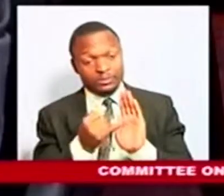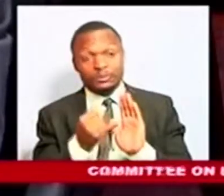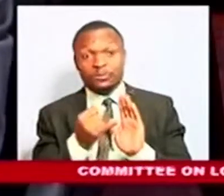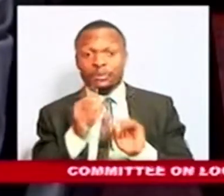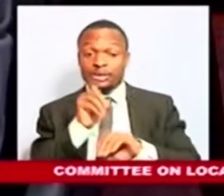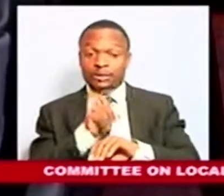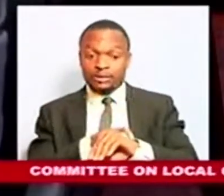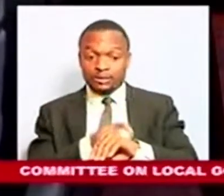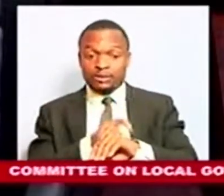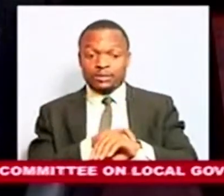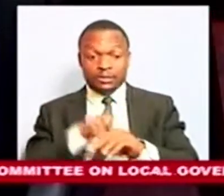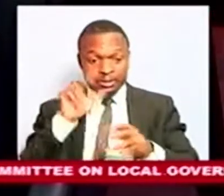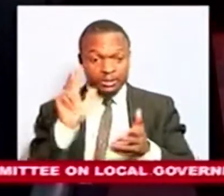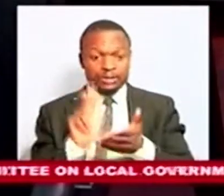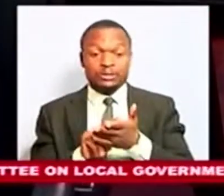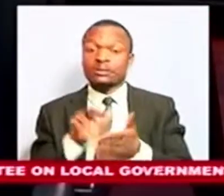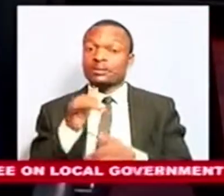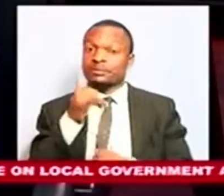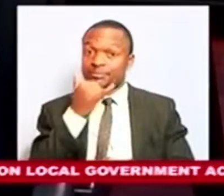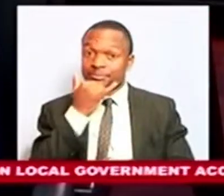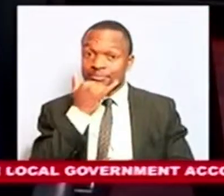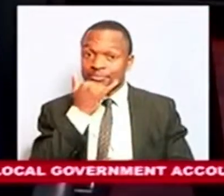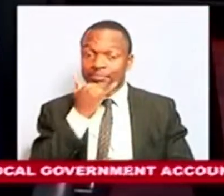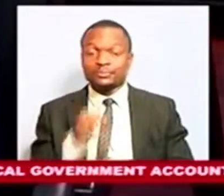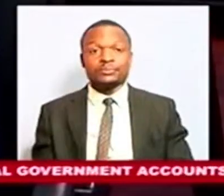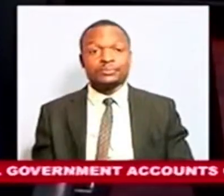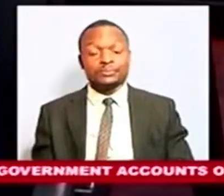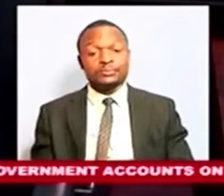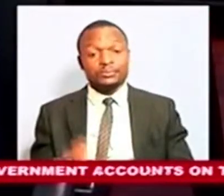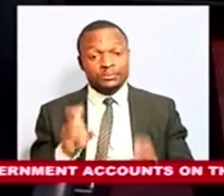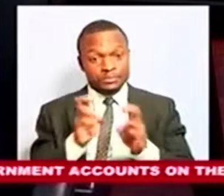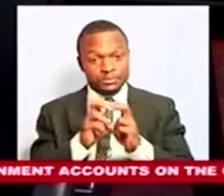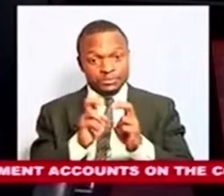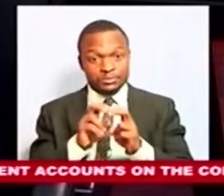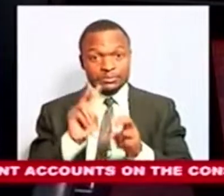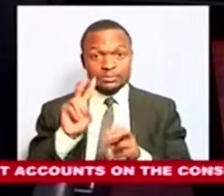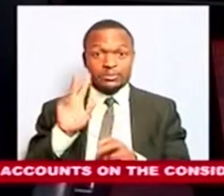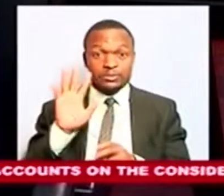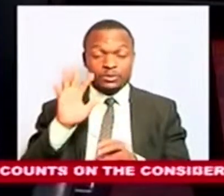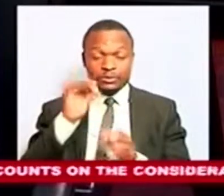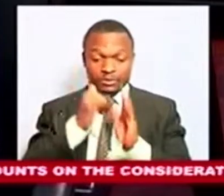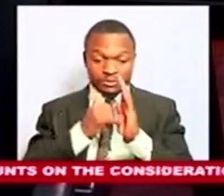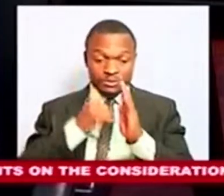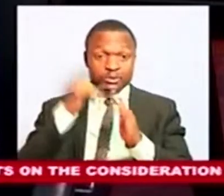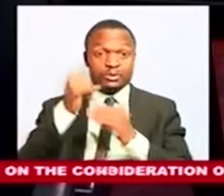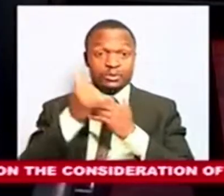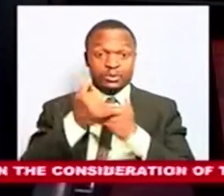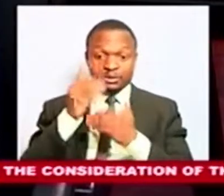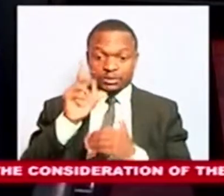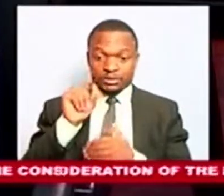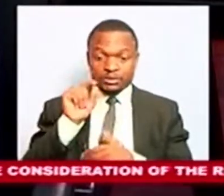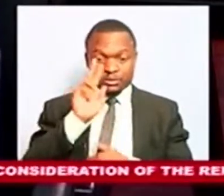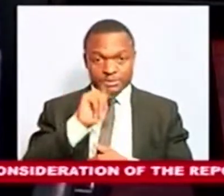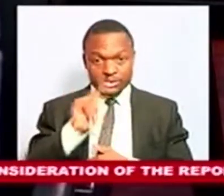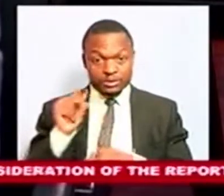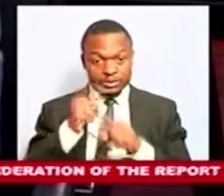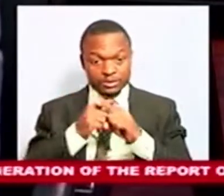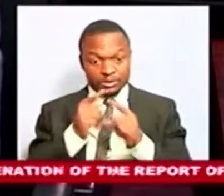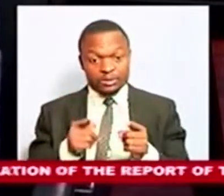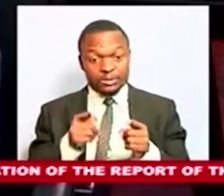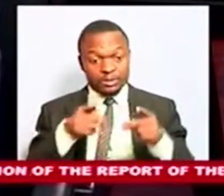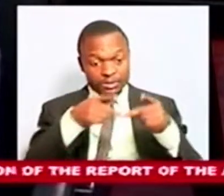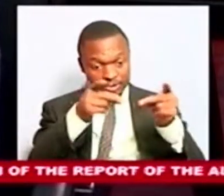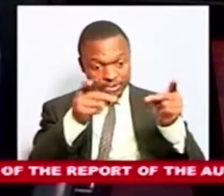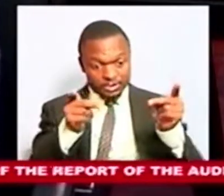time when we were saying it was a mistake, Chair, the contract was signed on 25th of July, 2022. But the site possession,